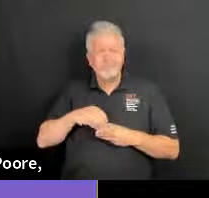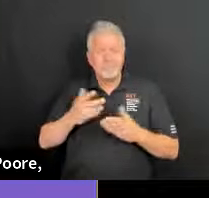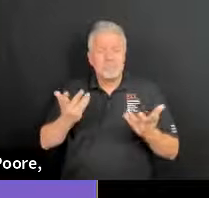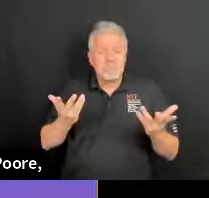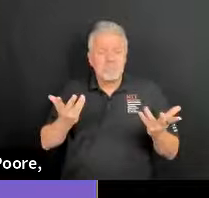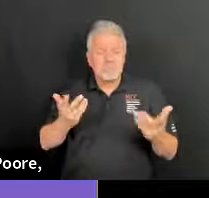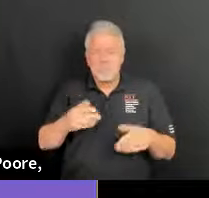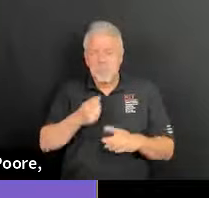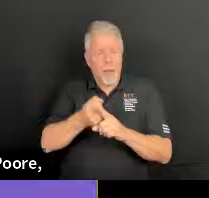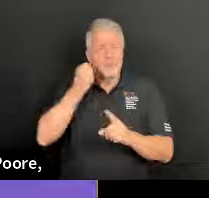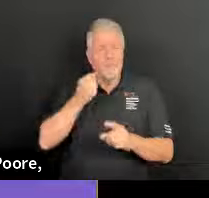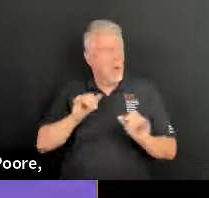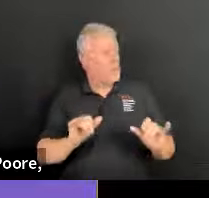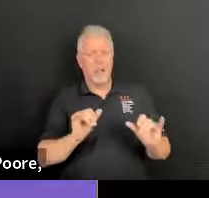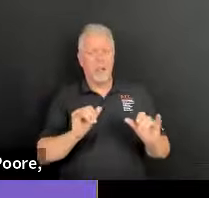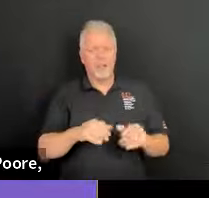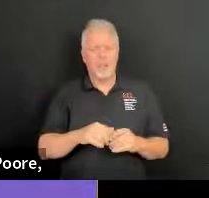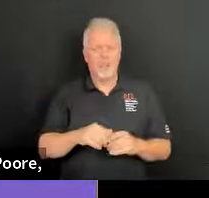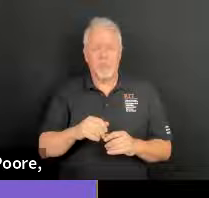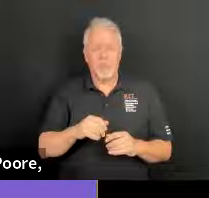individuals that